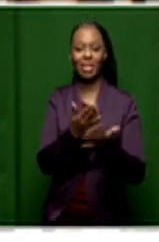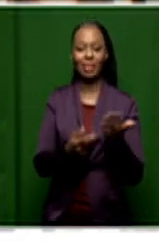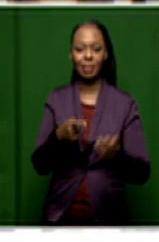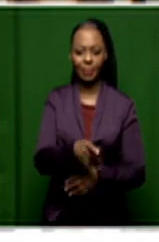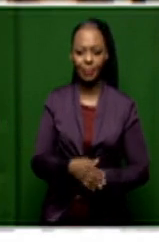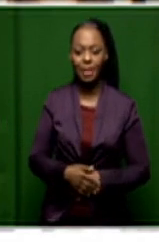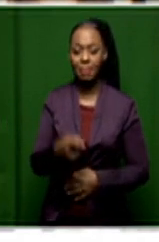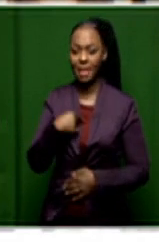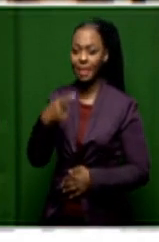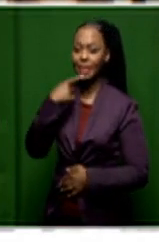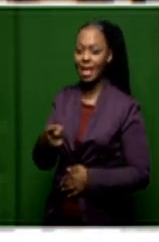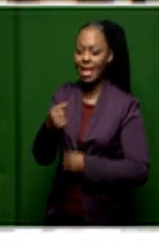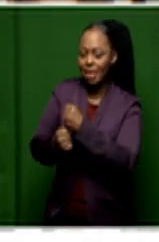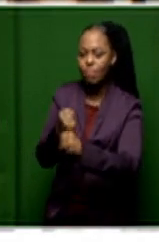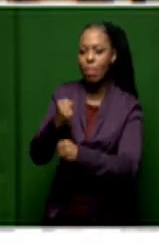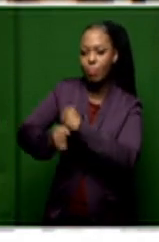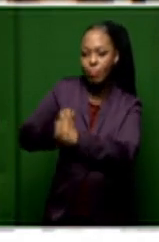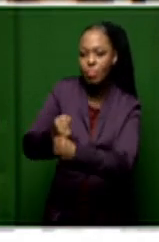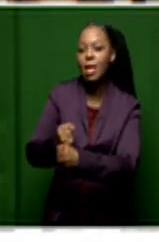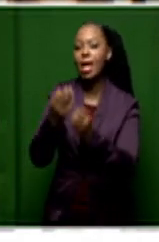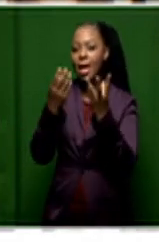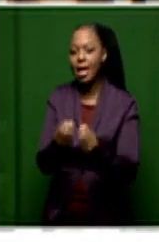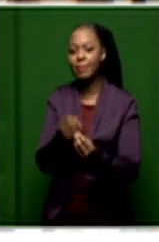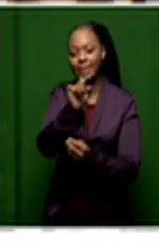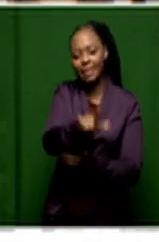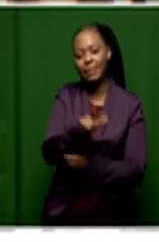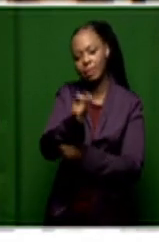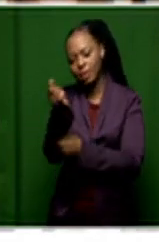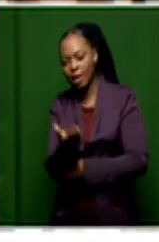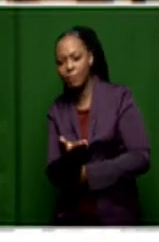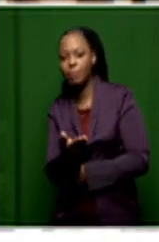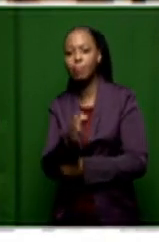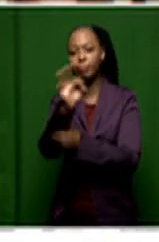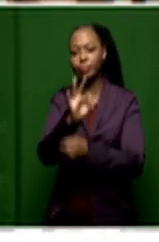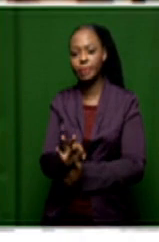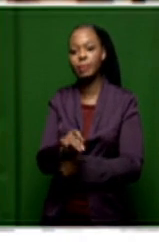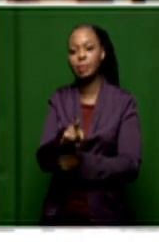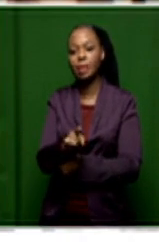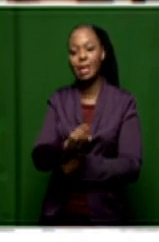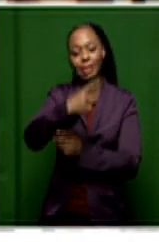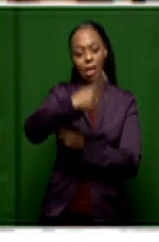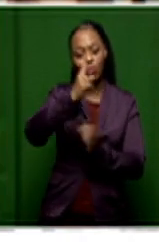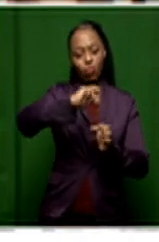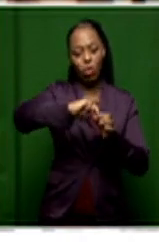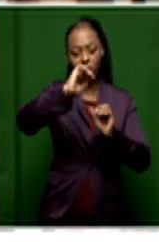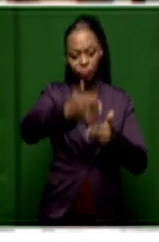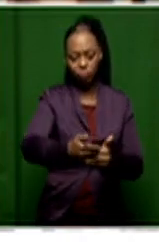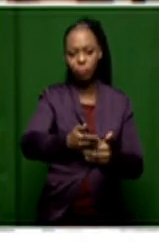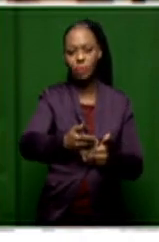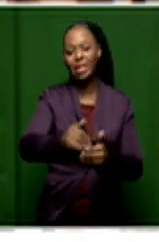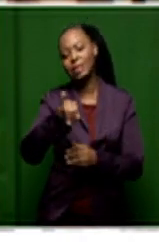looking at it is that on a year-on-year basis, we had a 17.5% contraction in the second quarter and just